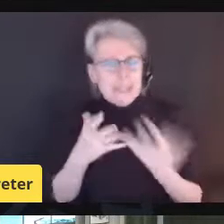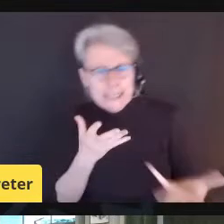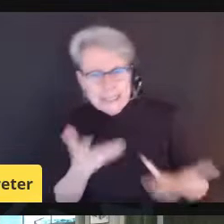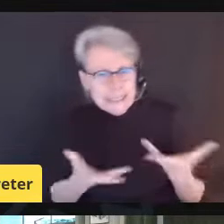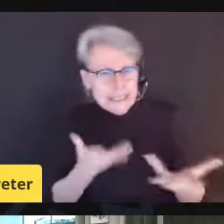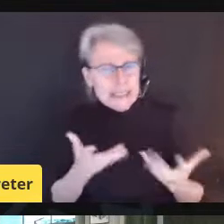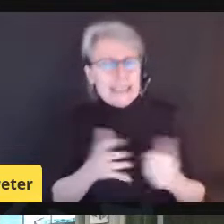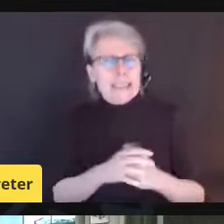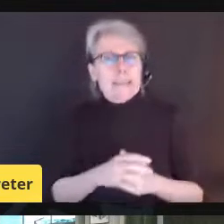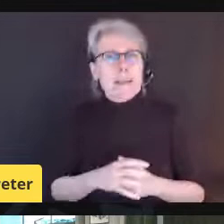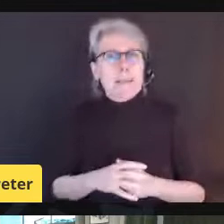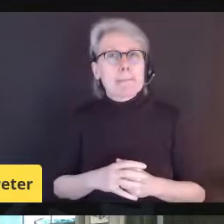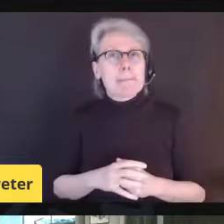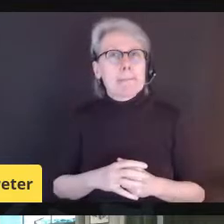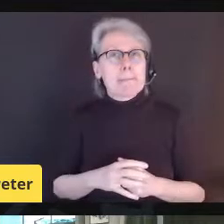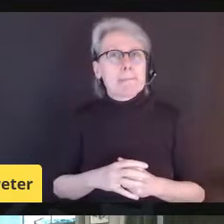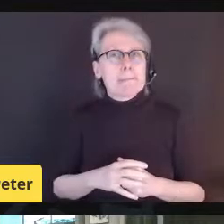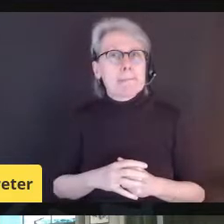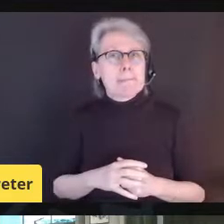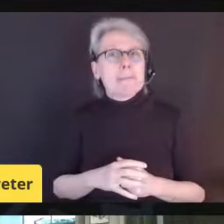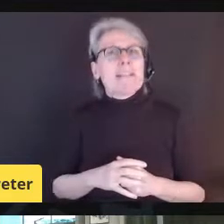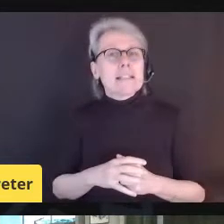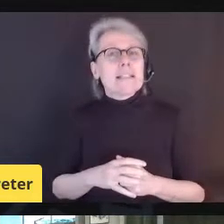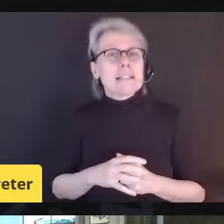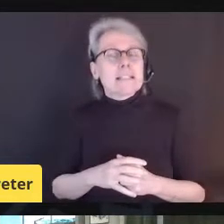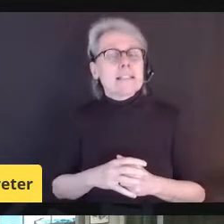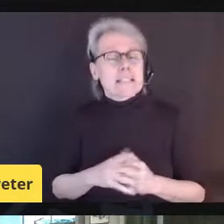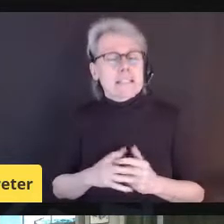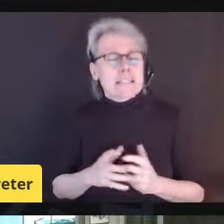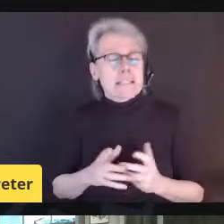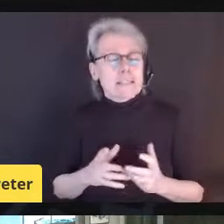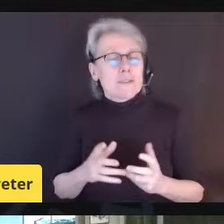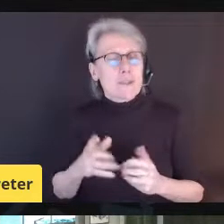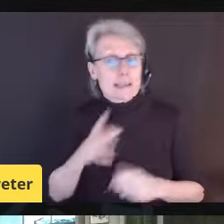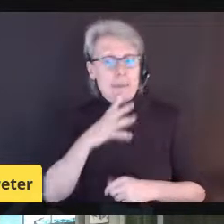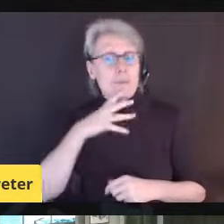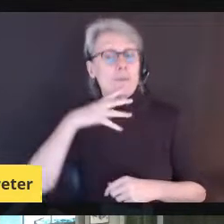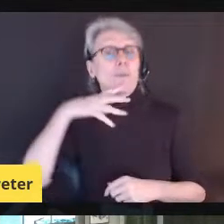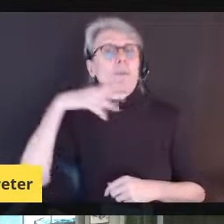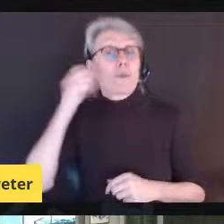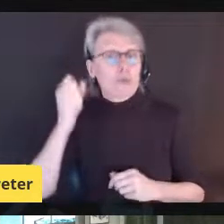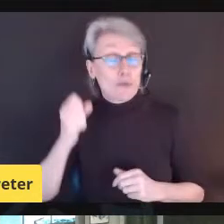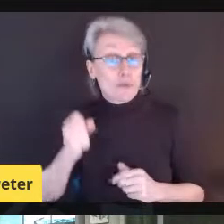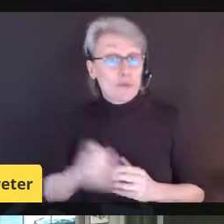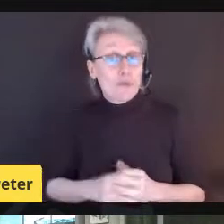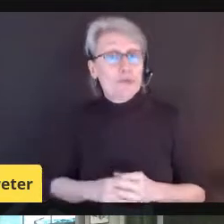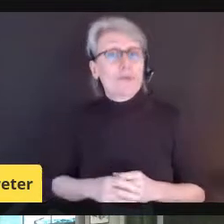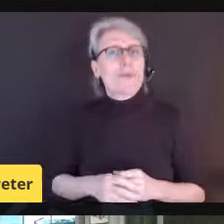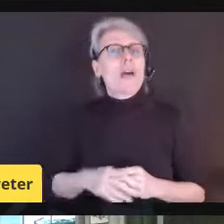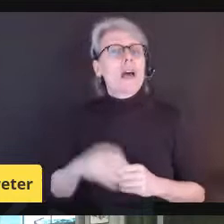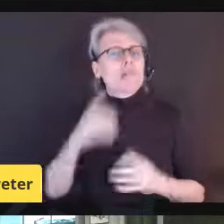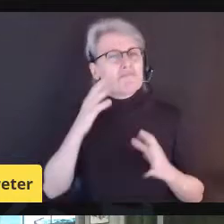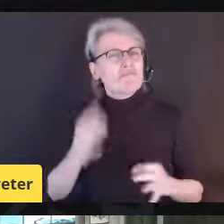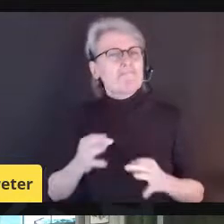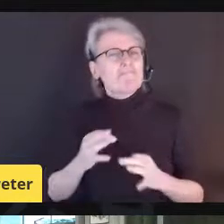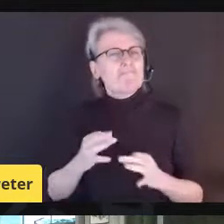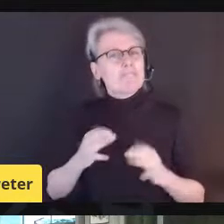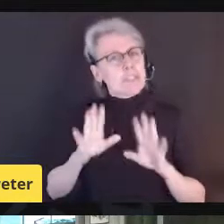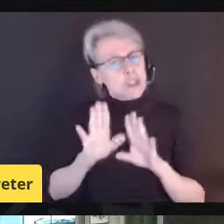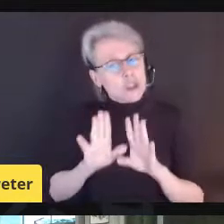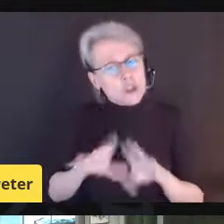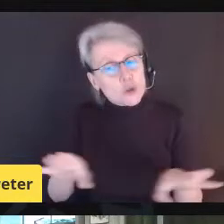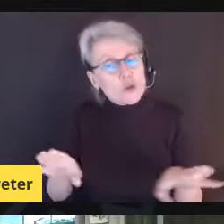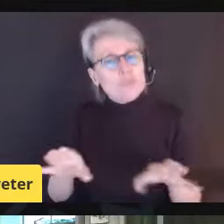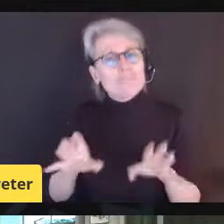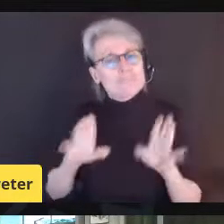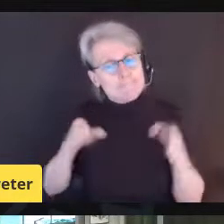created some issues for me. And so as getting older, that was one of my focus, was children and how to provide